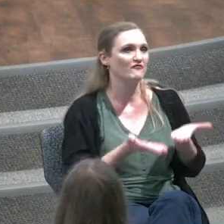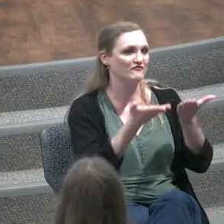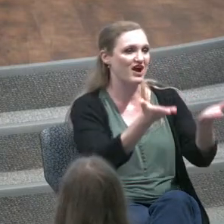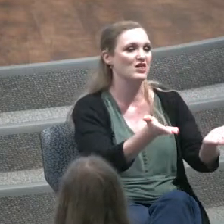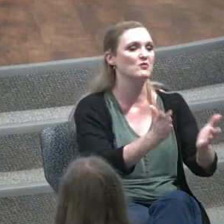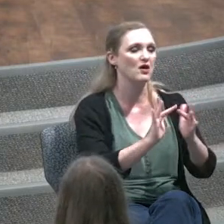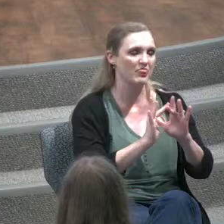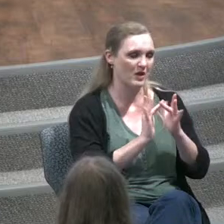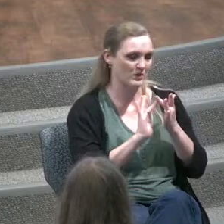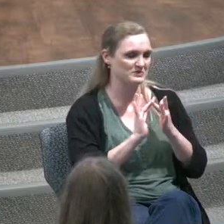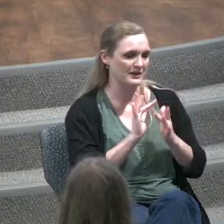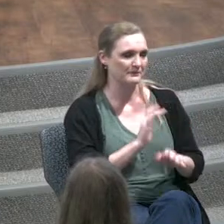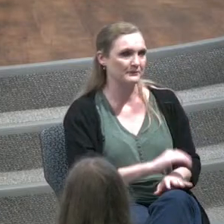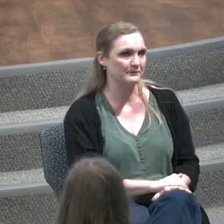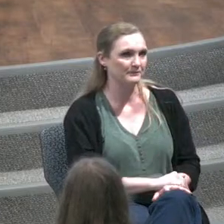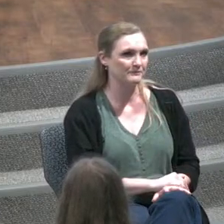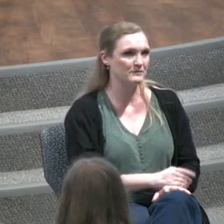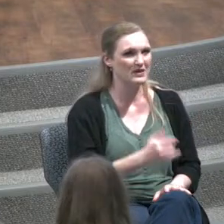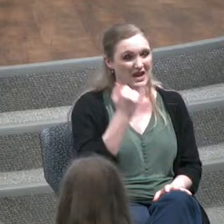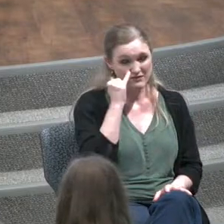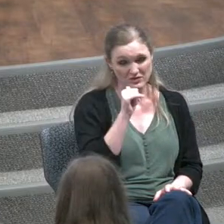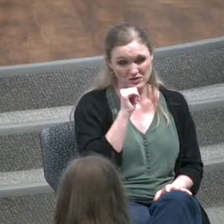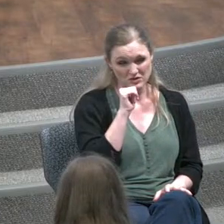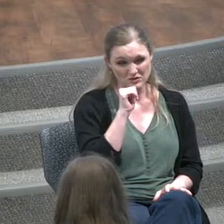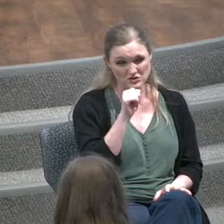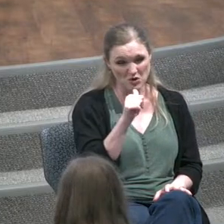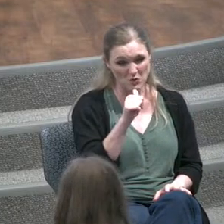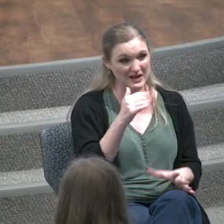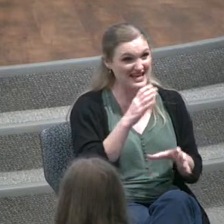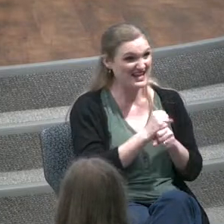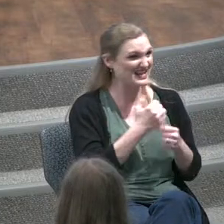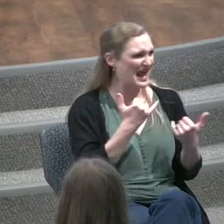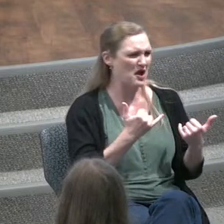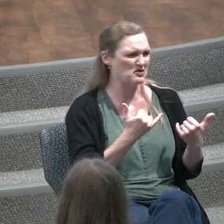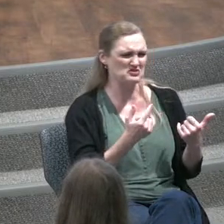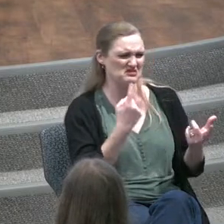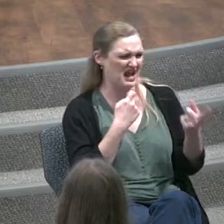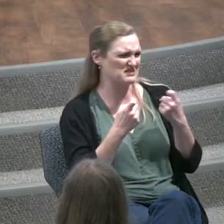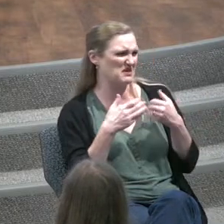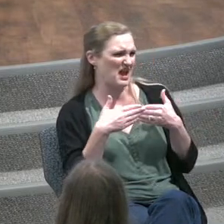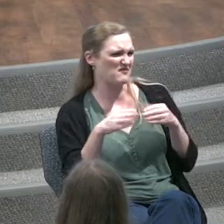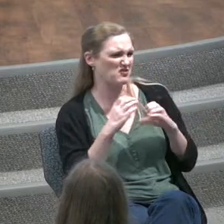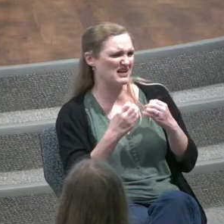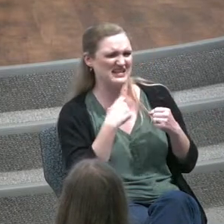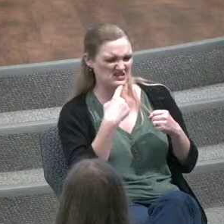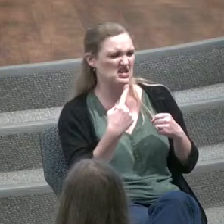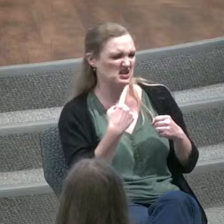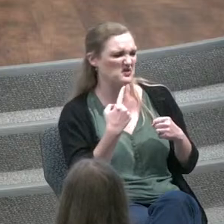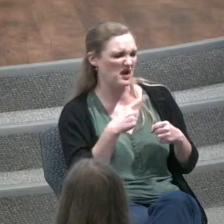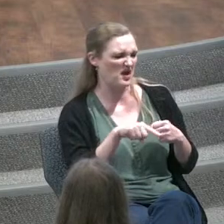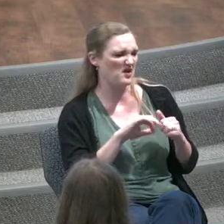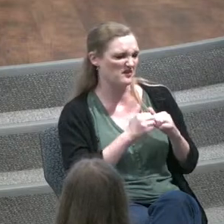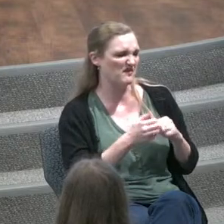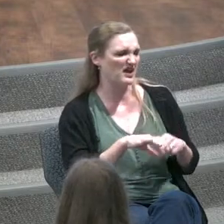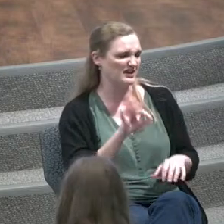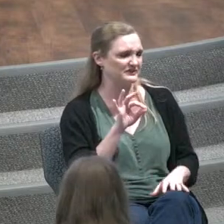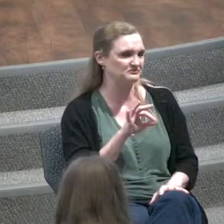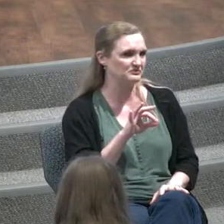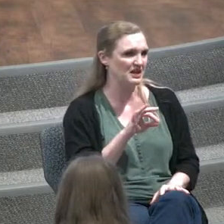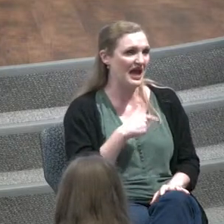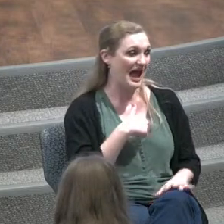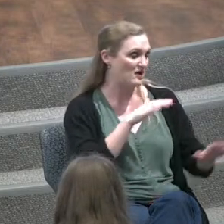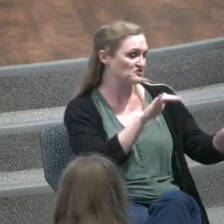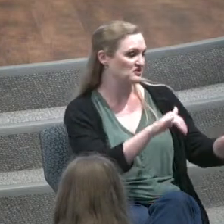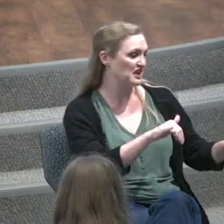available on that web address. If you don't get it now, just come to me after class and I'll tell you what the link is. But they'll be up there